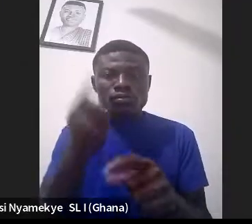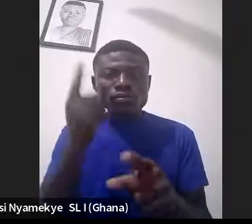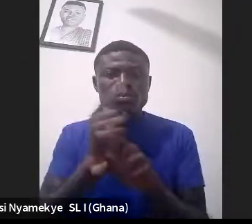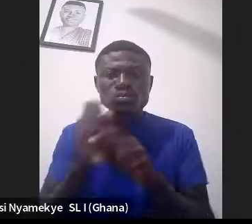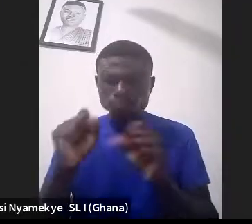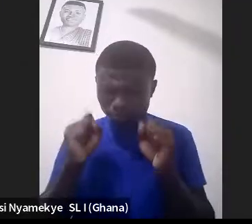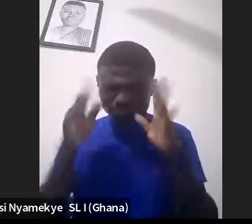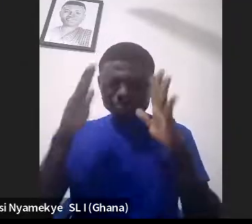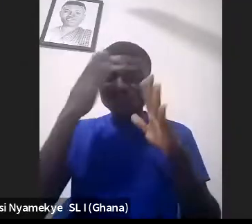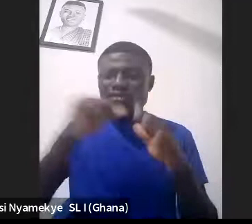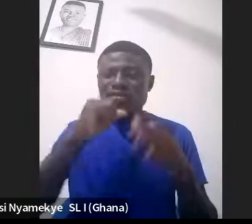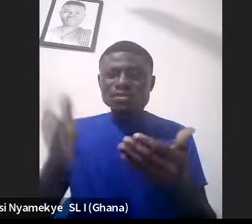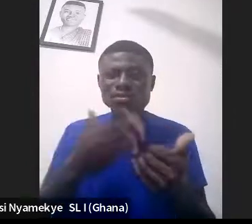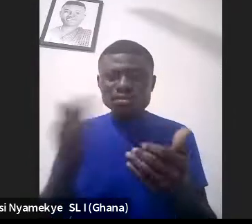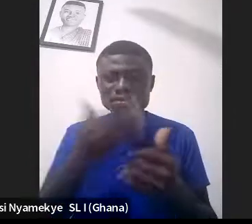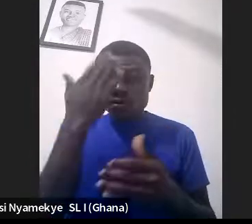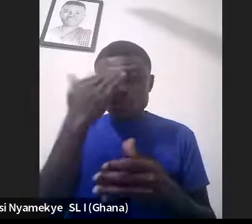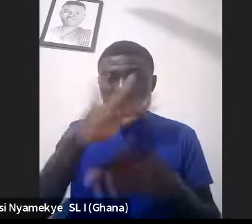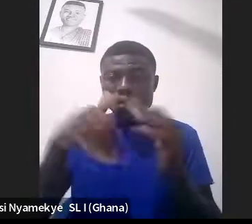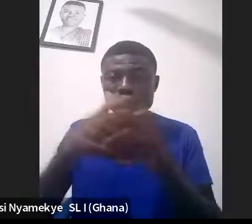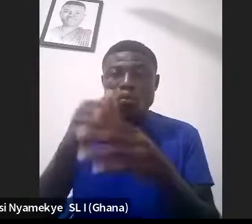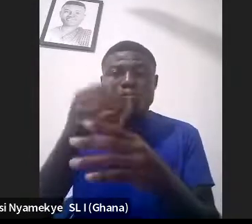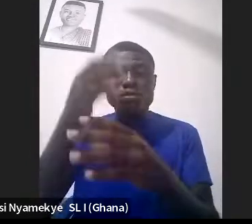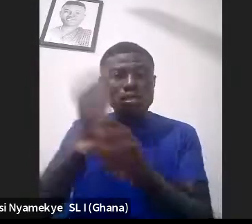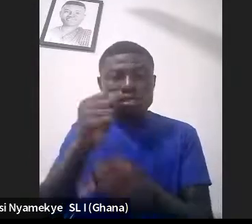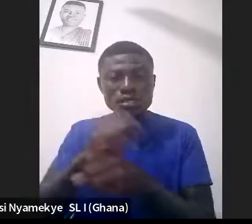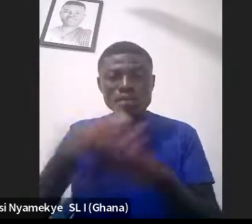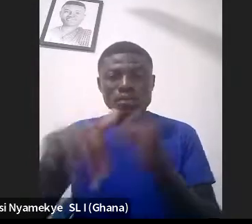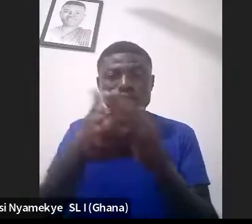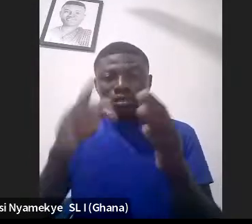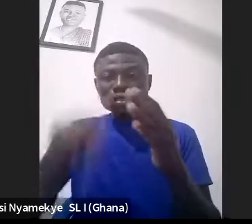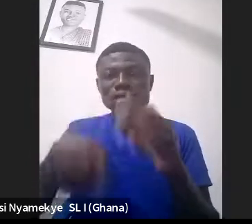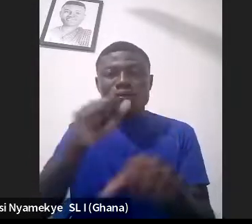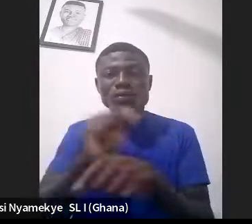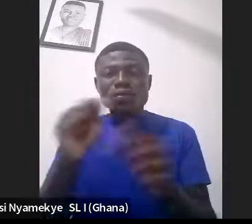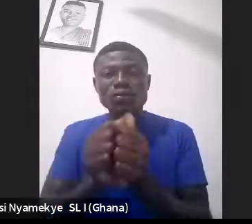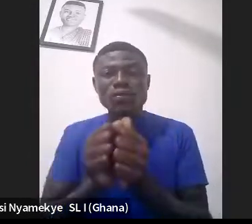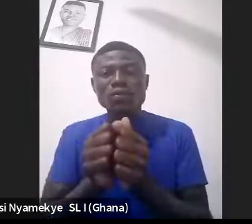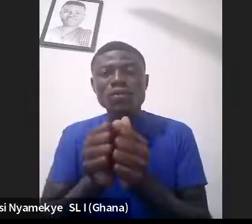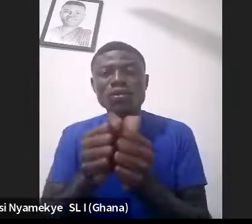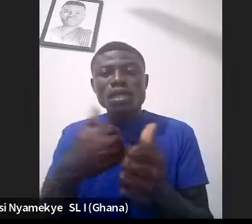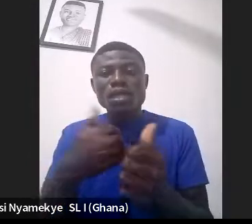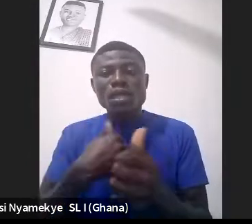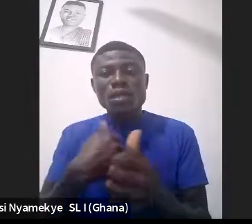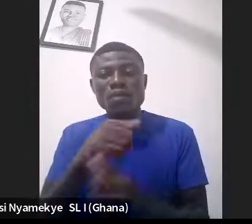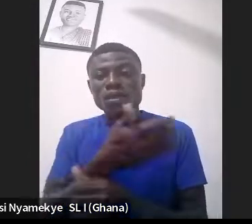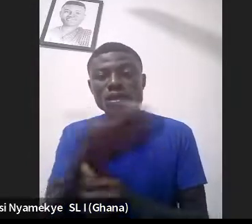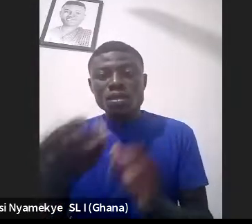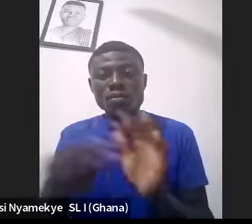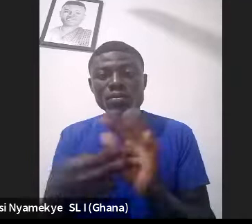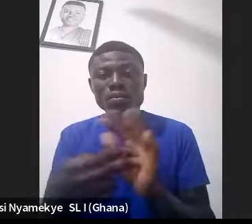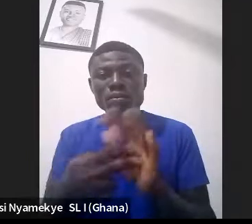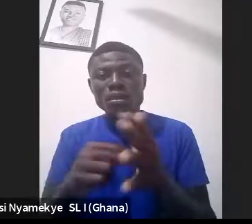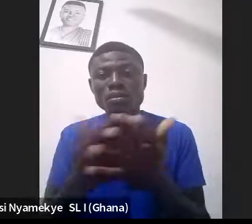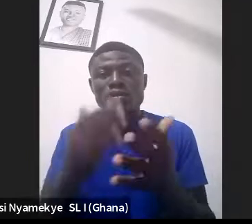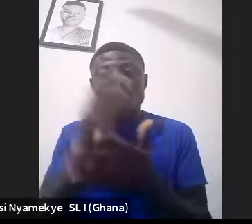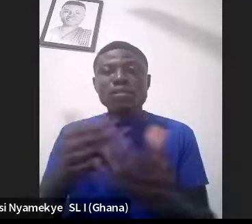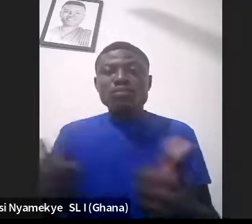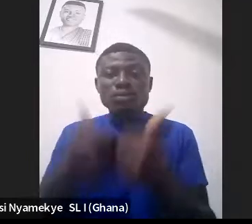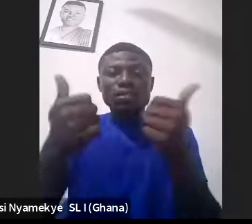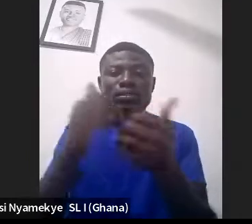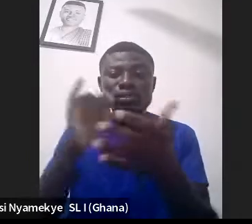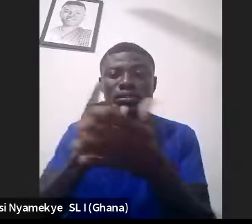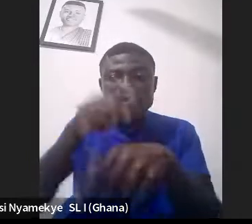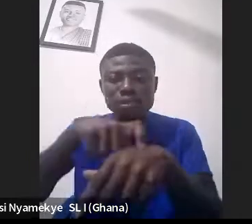Because prior to getting the diagnosis that it was dyslexia, was there like a significant challenging time that